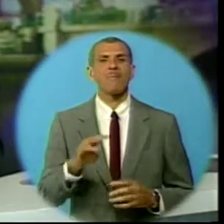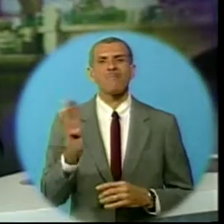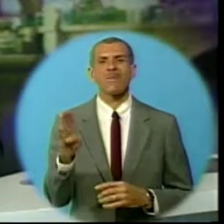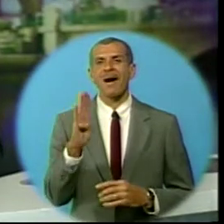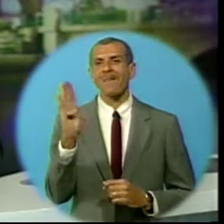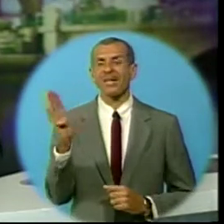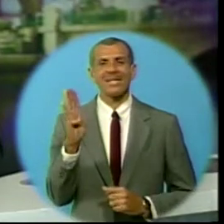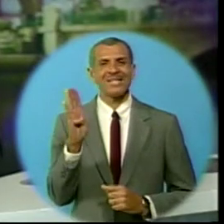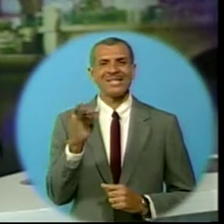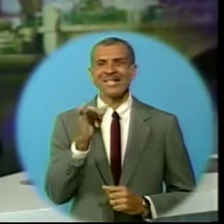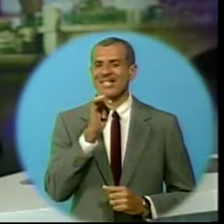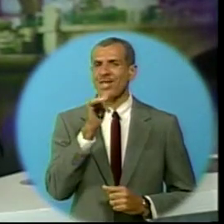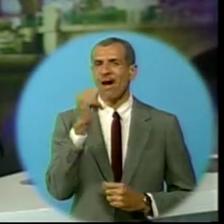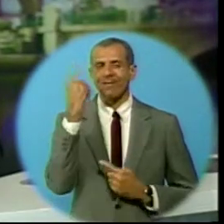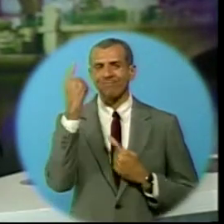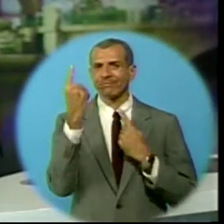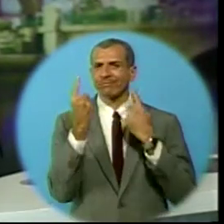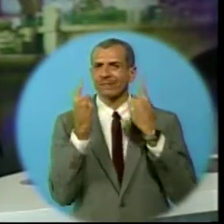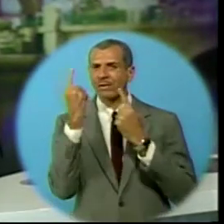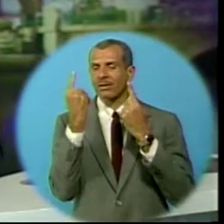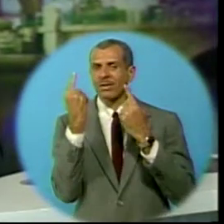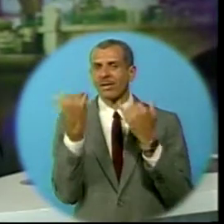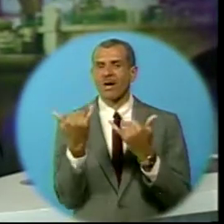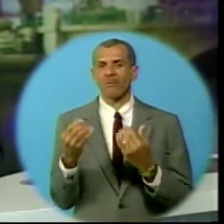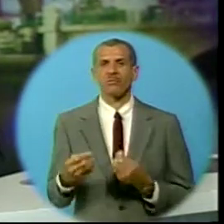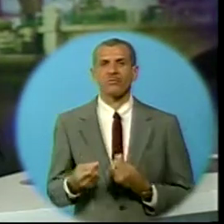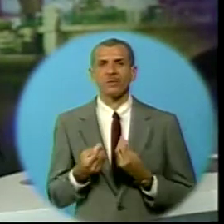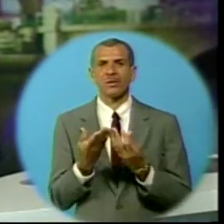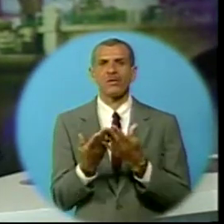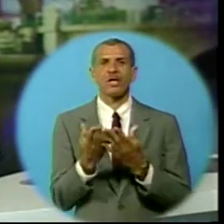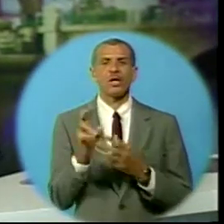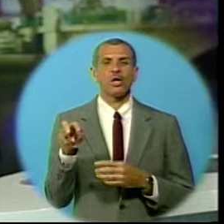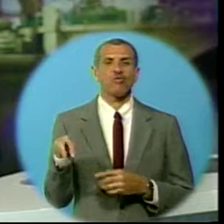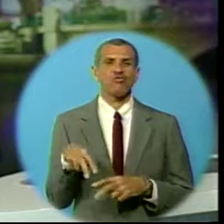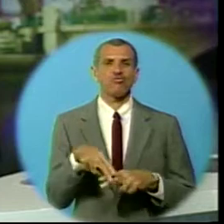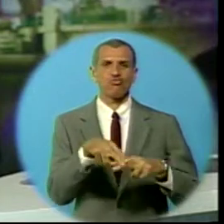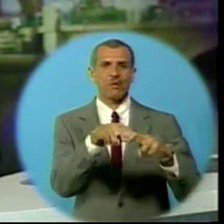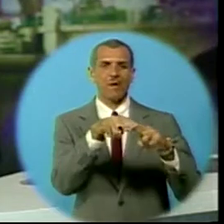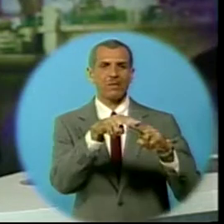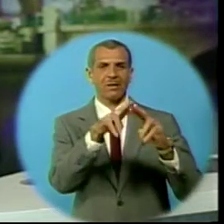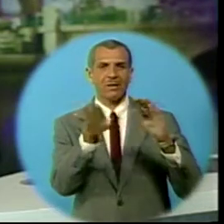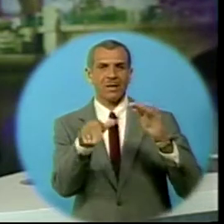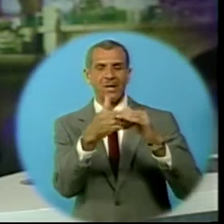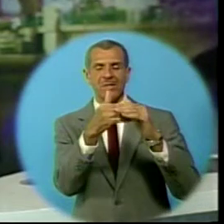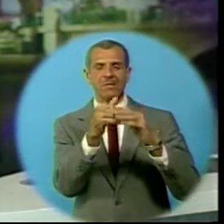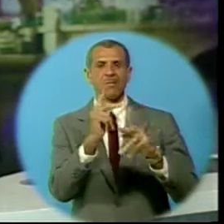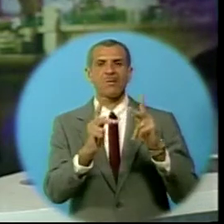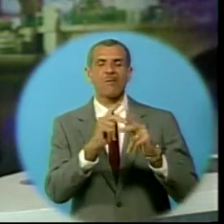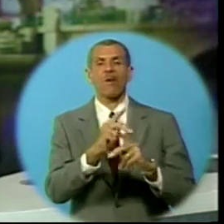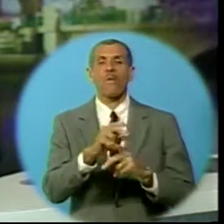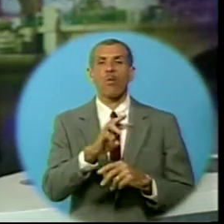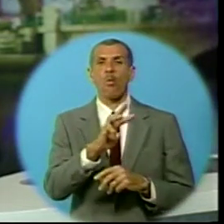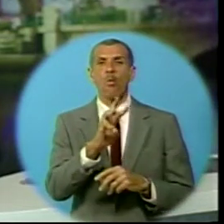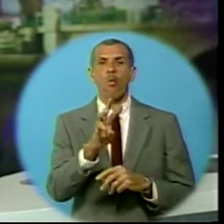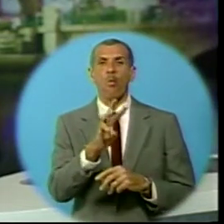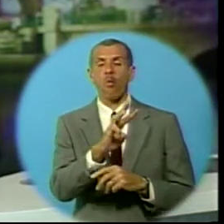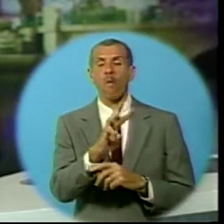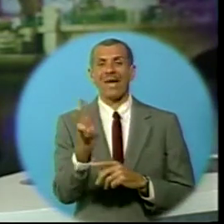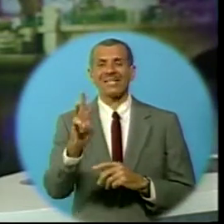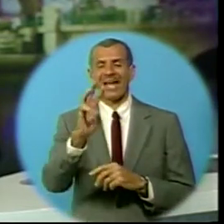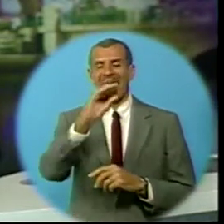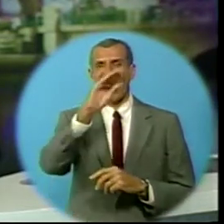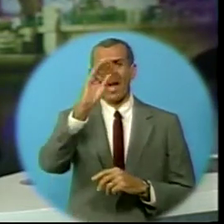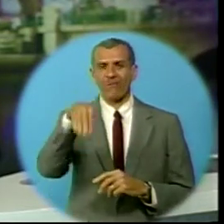Barbados is not considering at this time imposing any travel ban of citizens of West African countries affected with